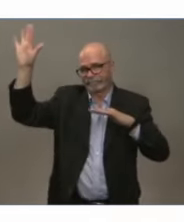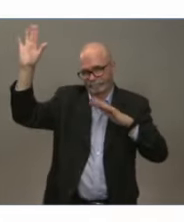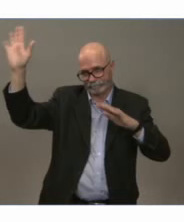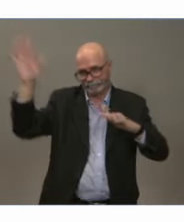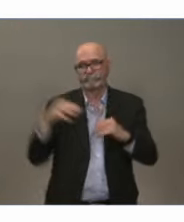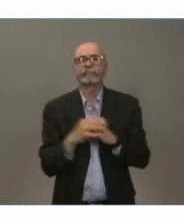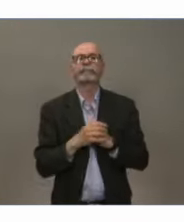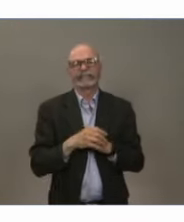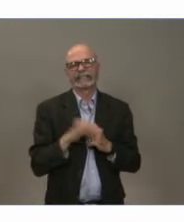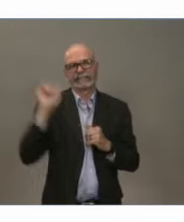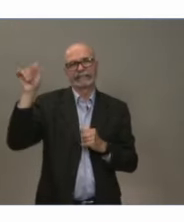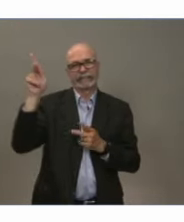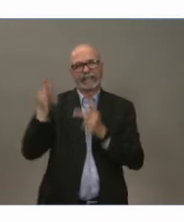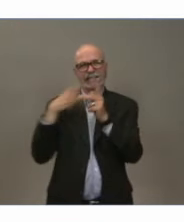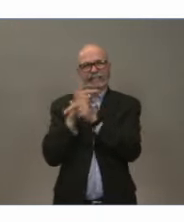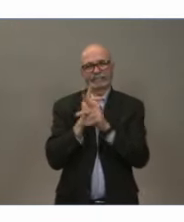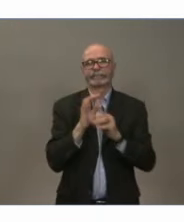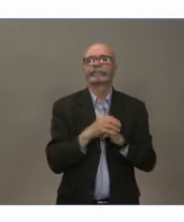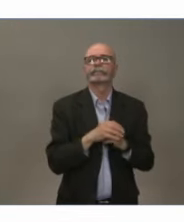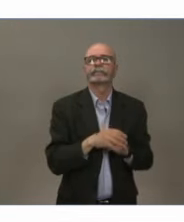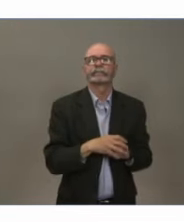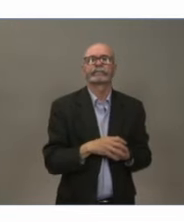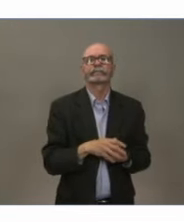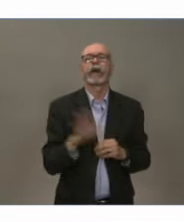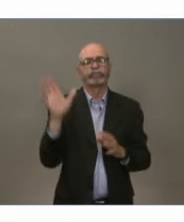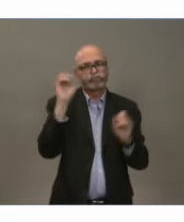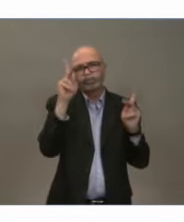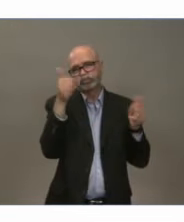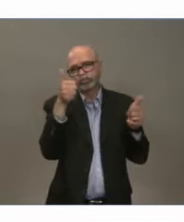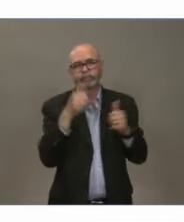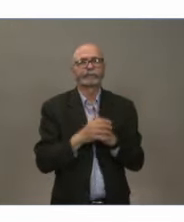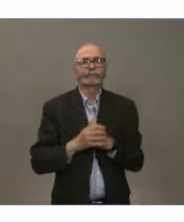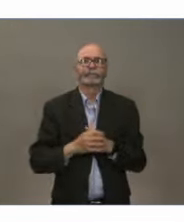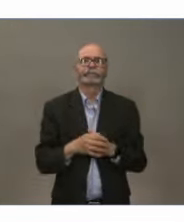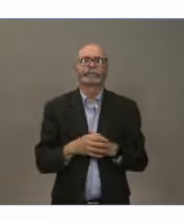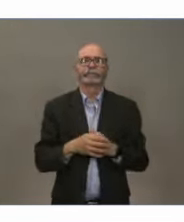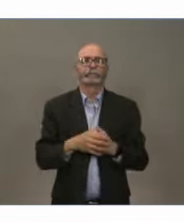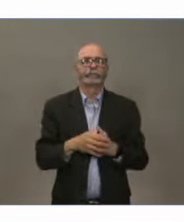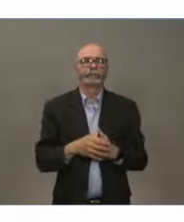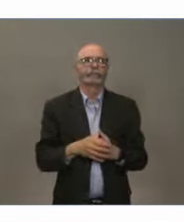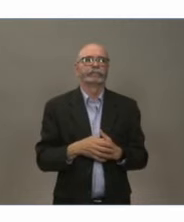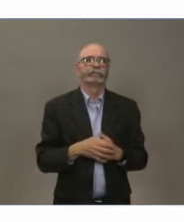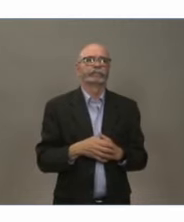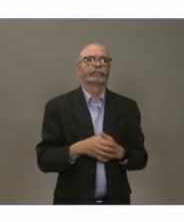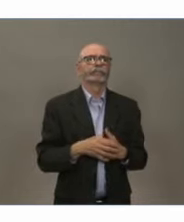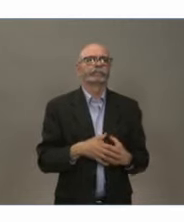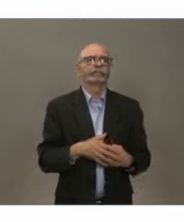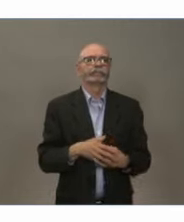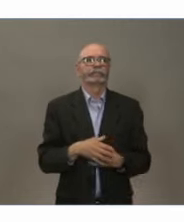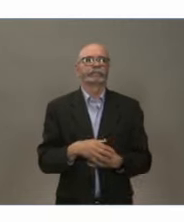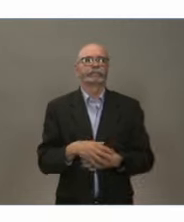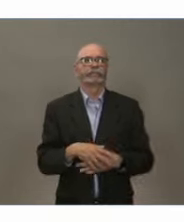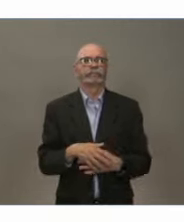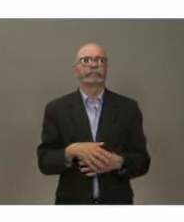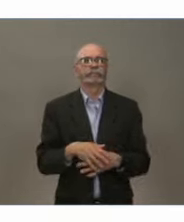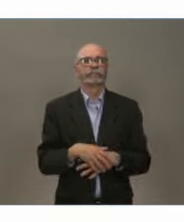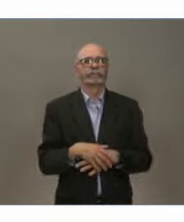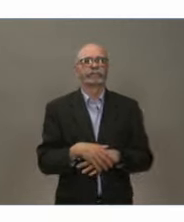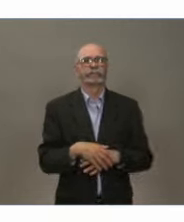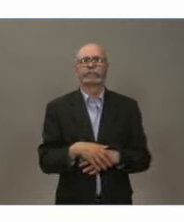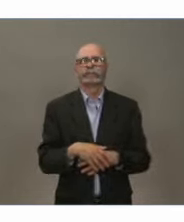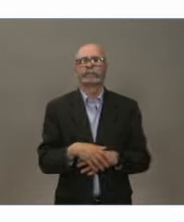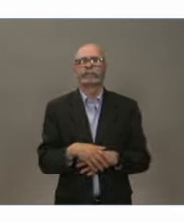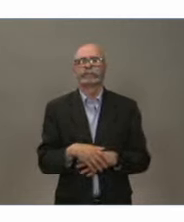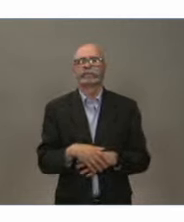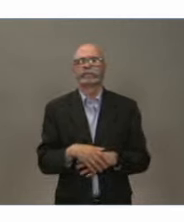do you have a follow-up? Yes. What I was looking at more was you had it divided by Guysborough